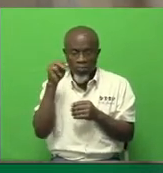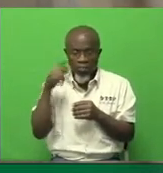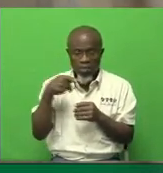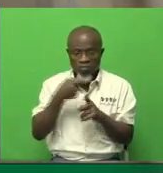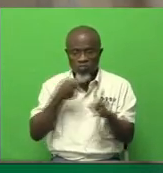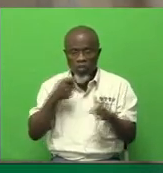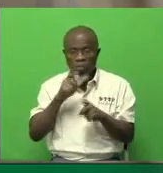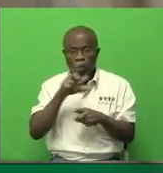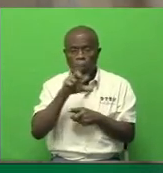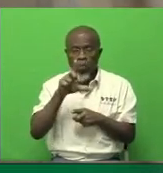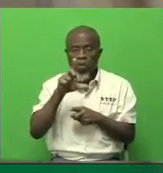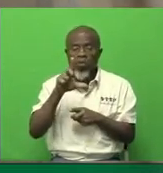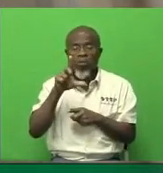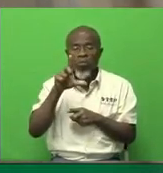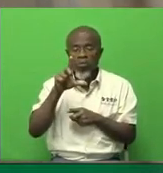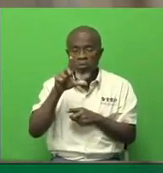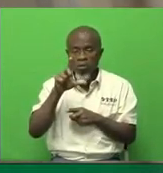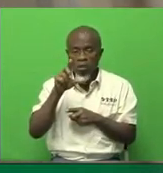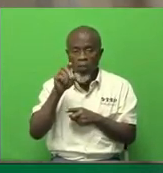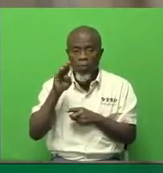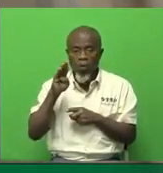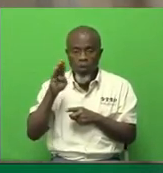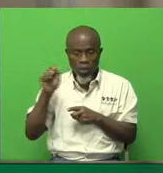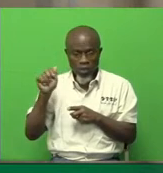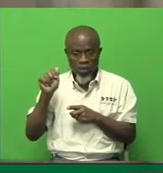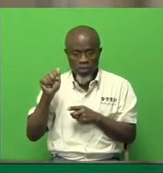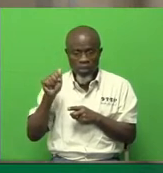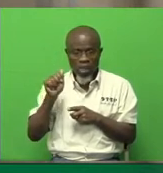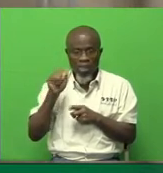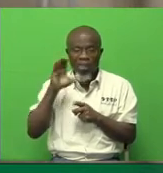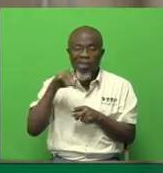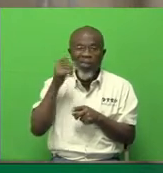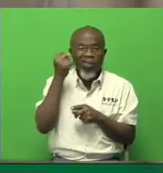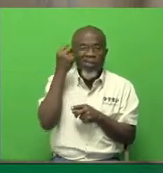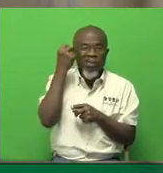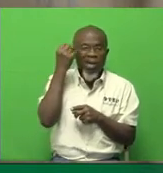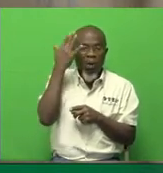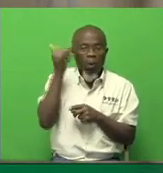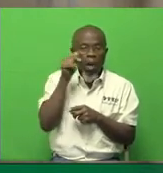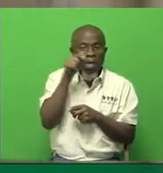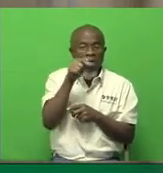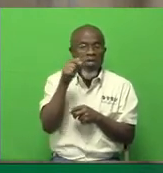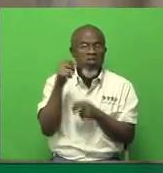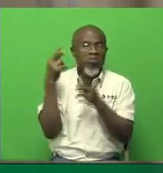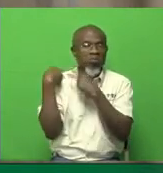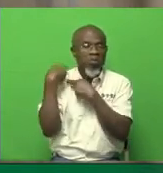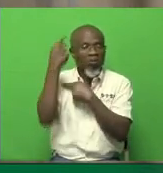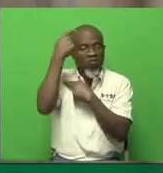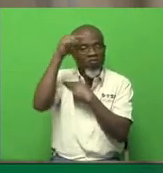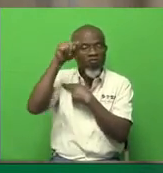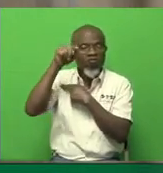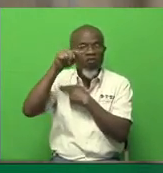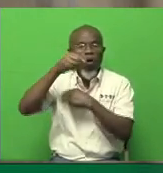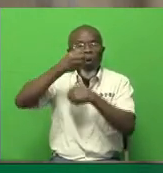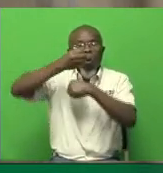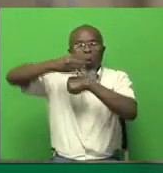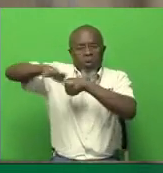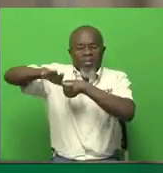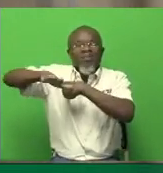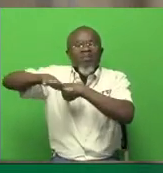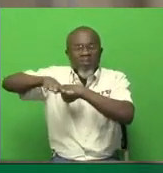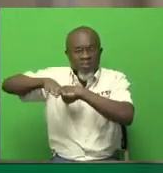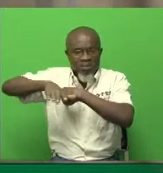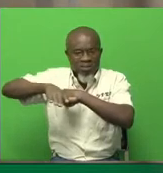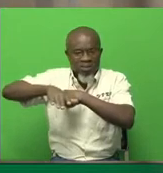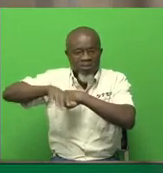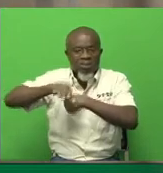can understand why that minister is in charge of solid waste you see Mr Deputy speaker the minister failed